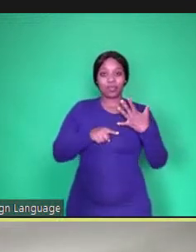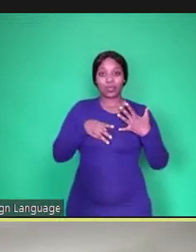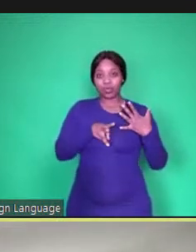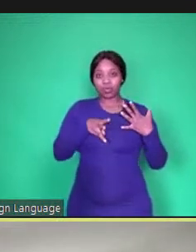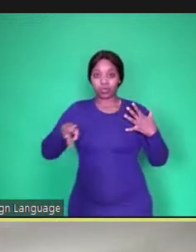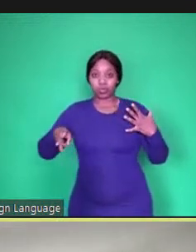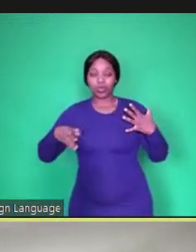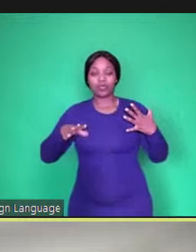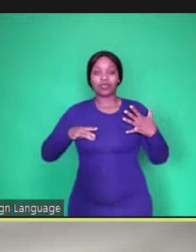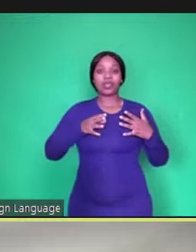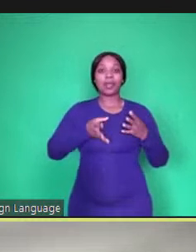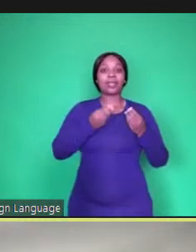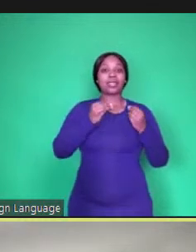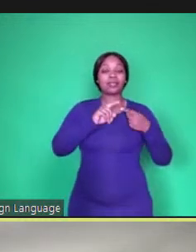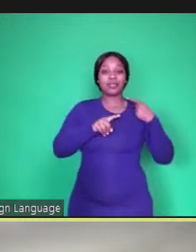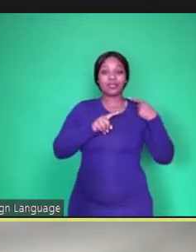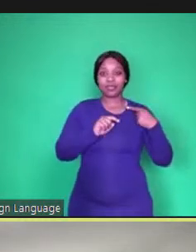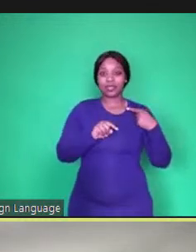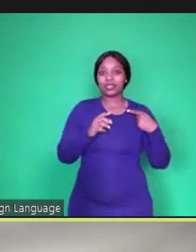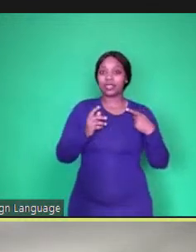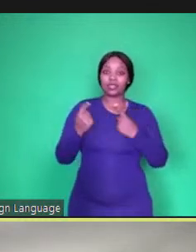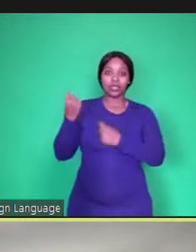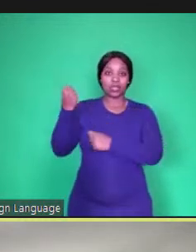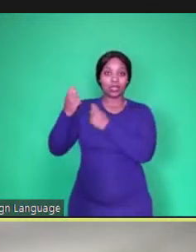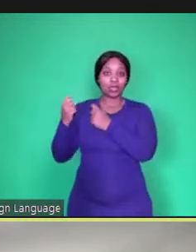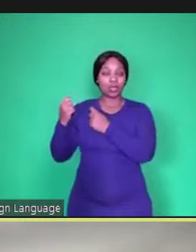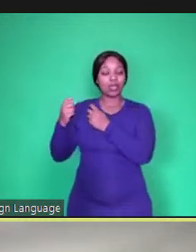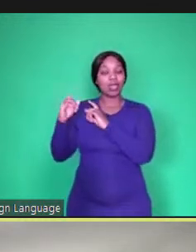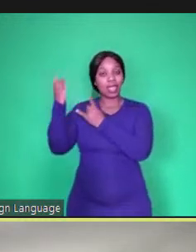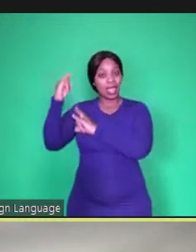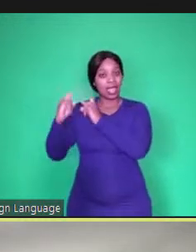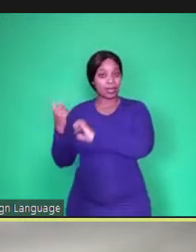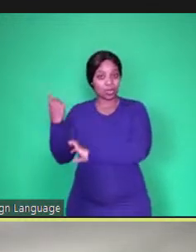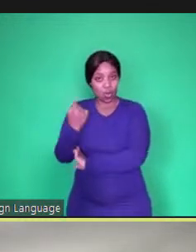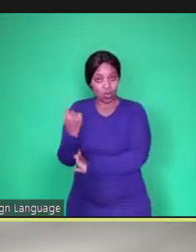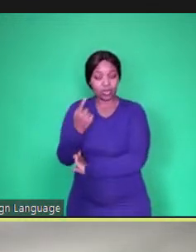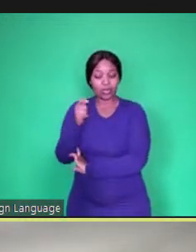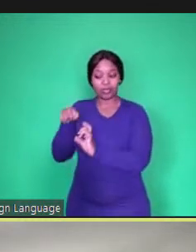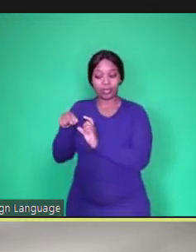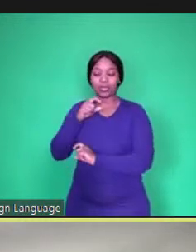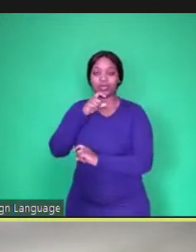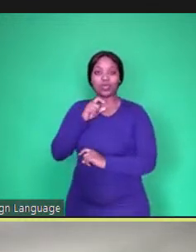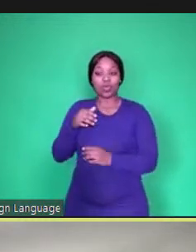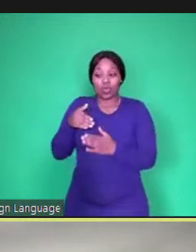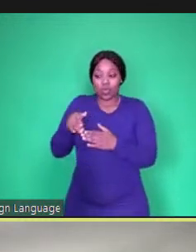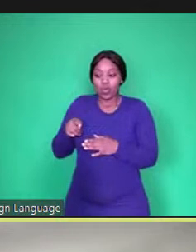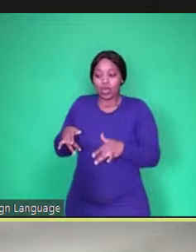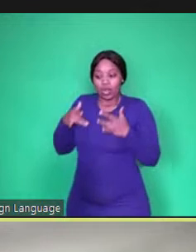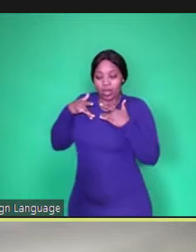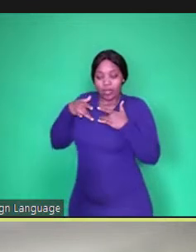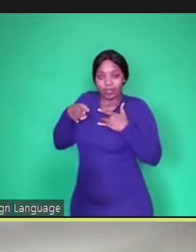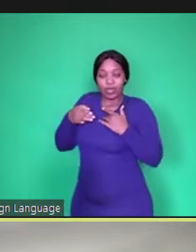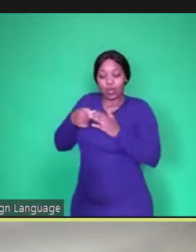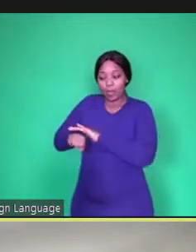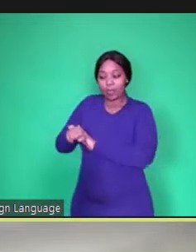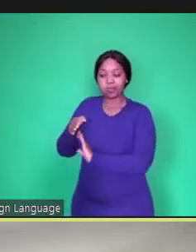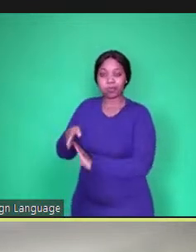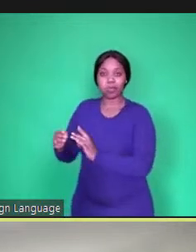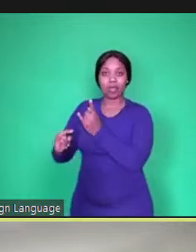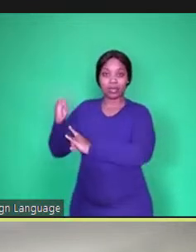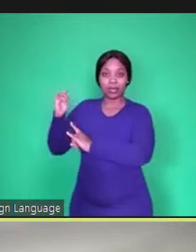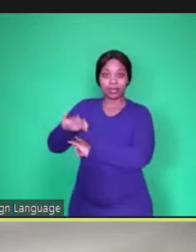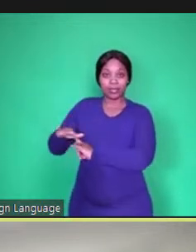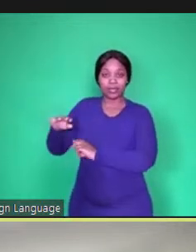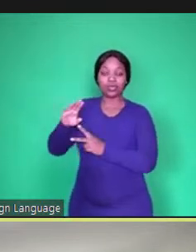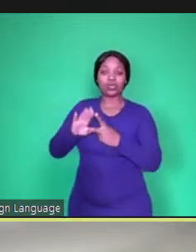cohort is an urban-only cohort. So this is people who were in an urban area in all 5 waves, okay? We also look at a